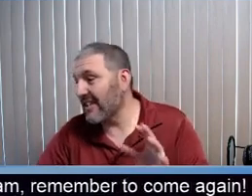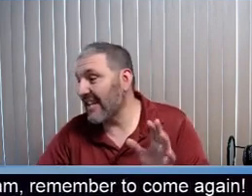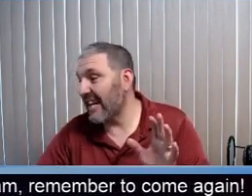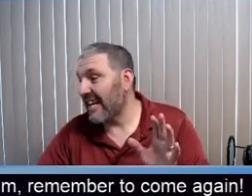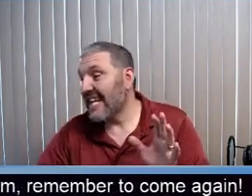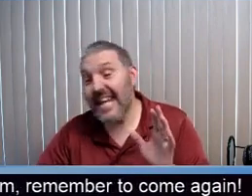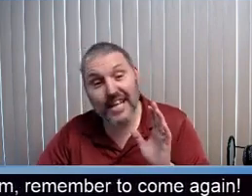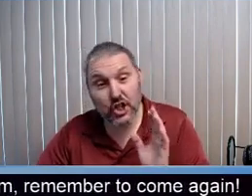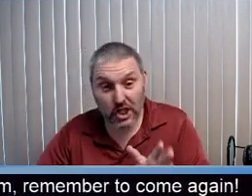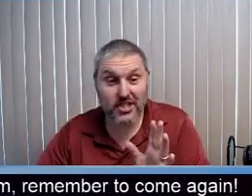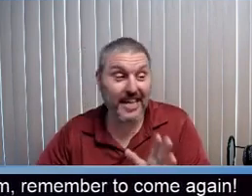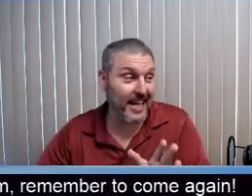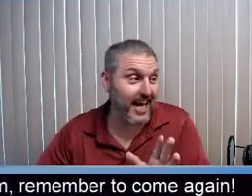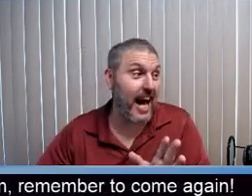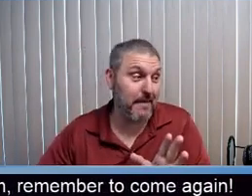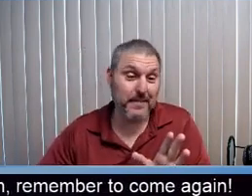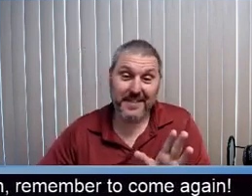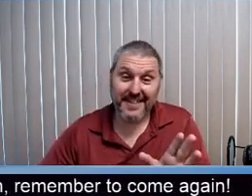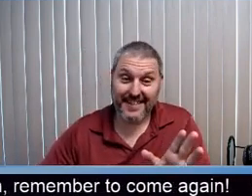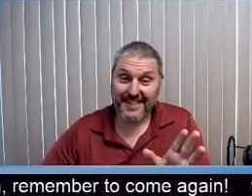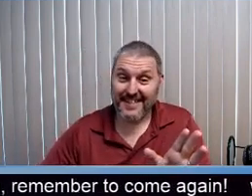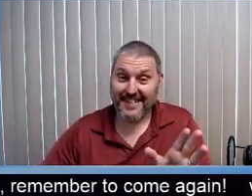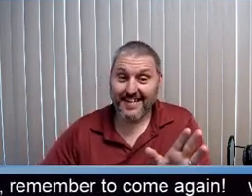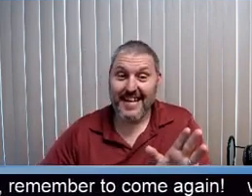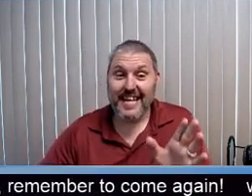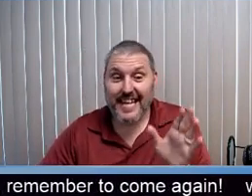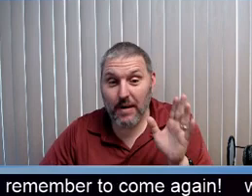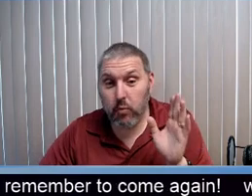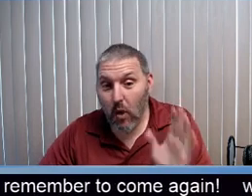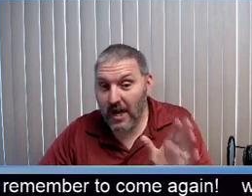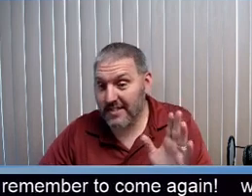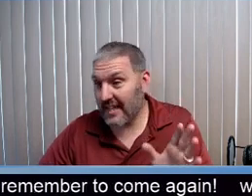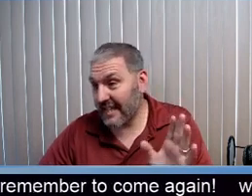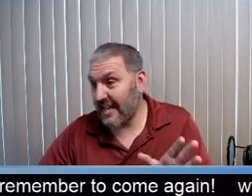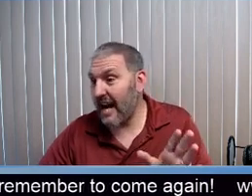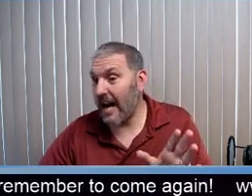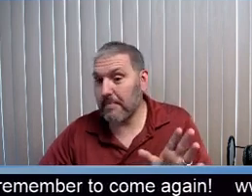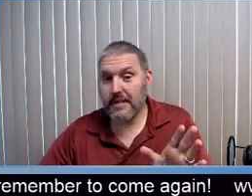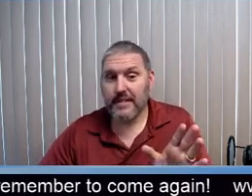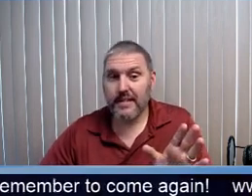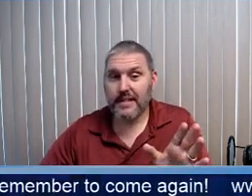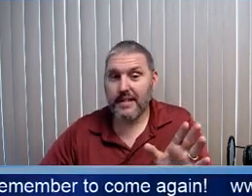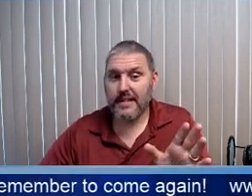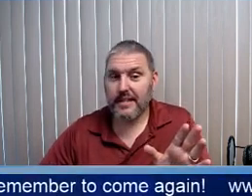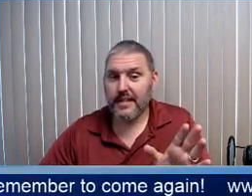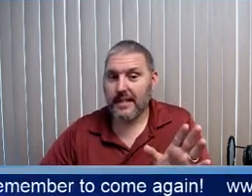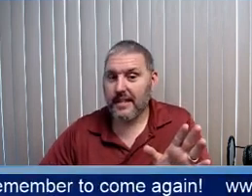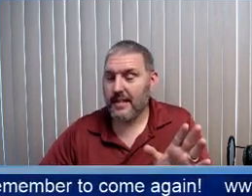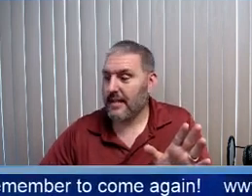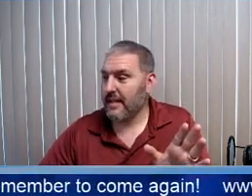I'm telling you, he looks like a cop. He walks like a cop.